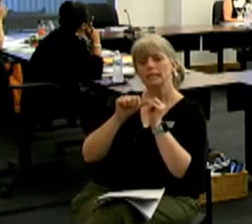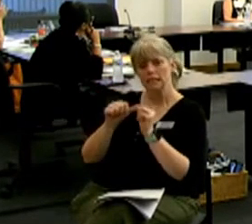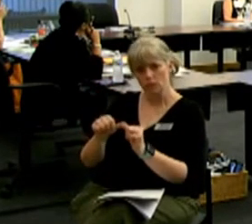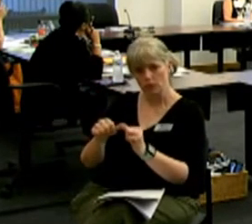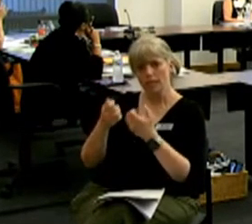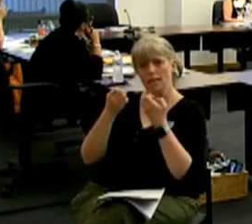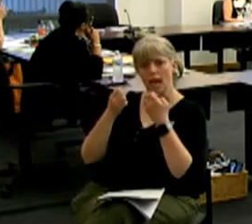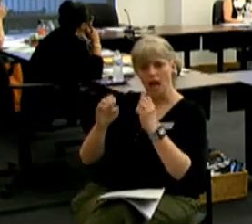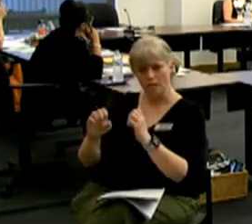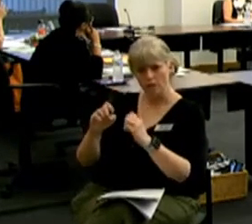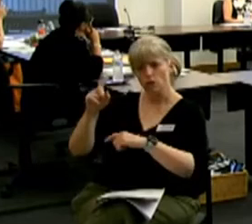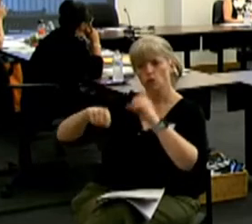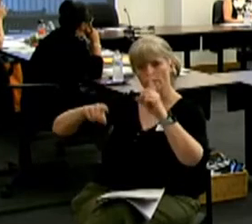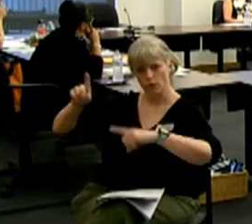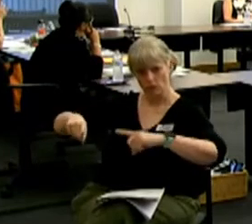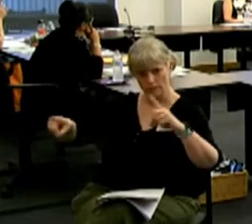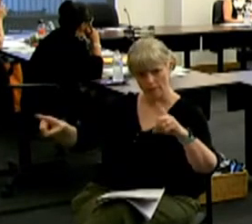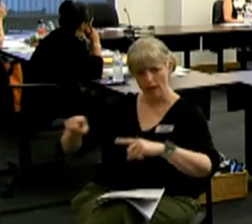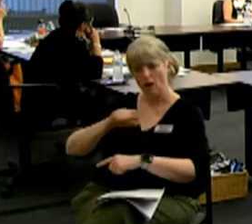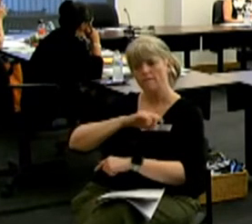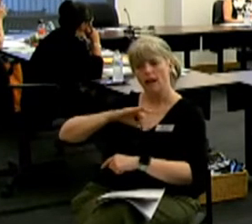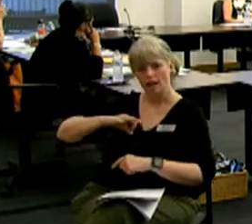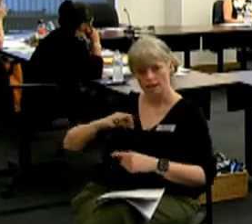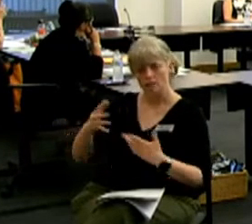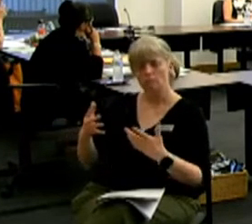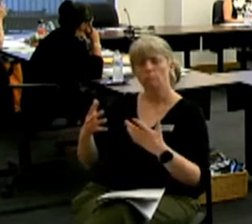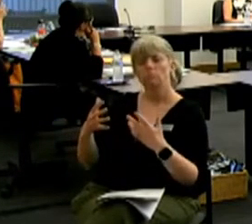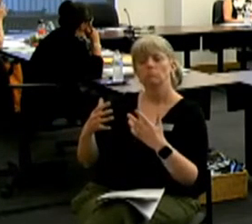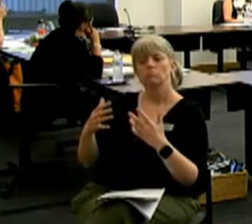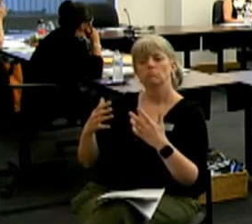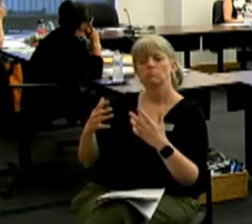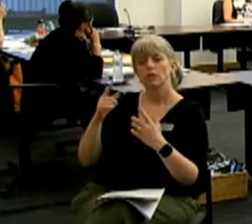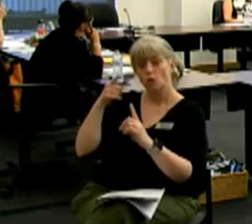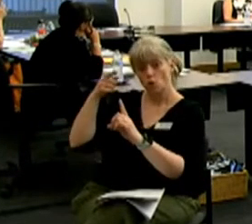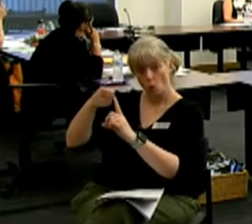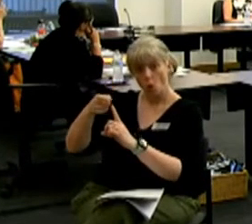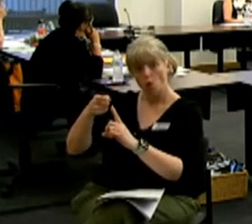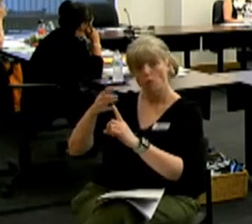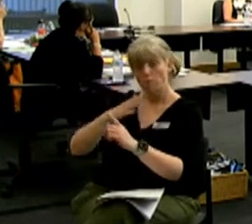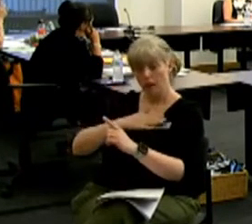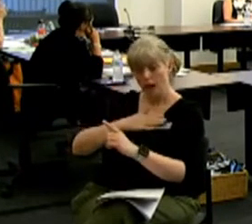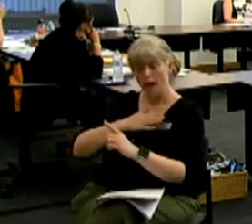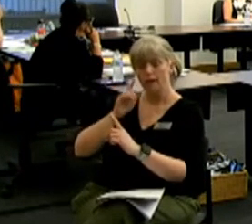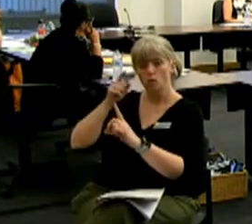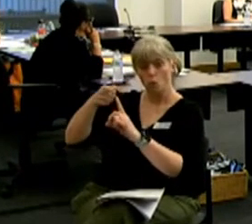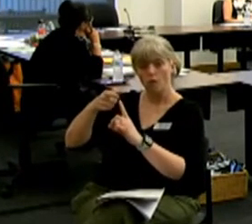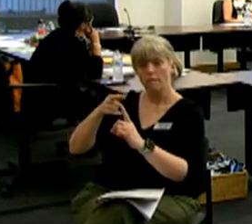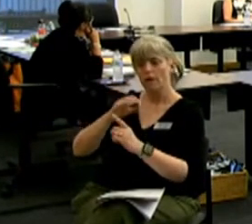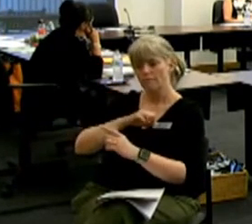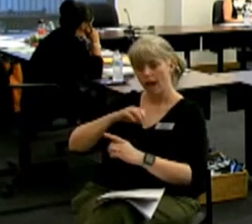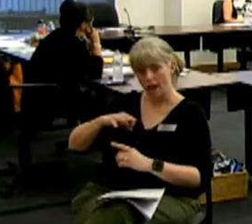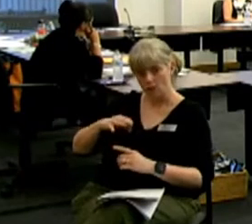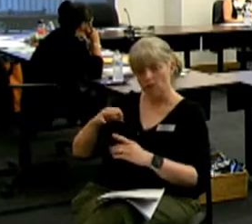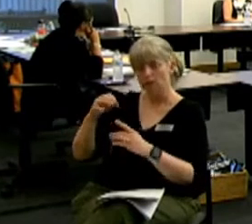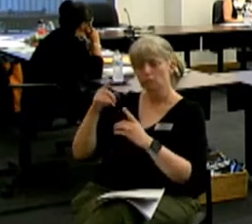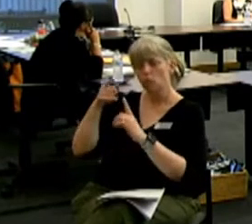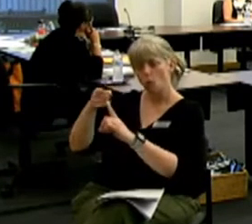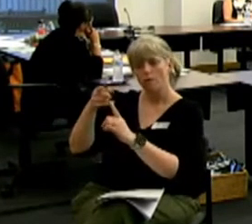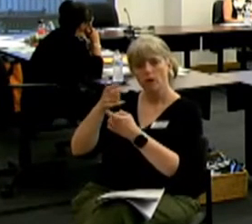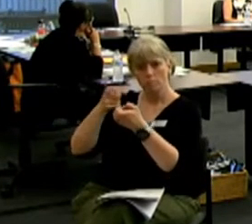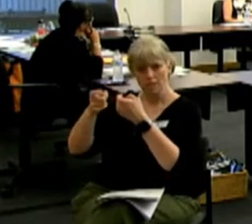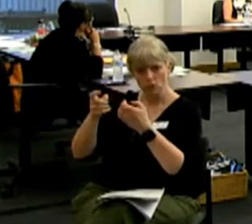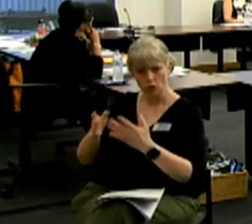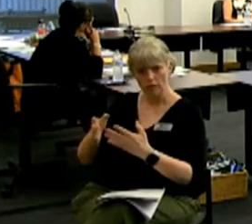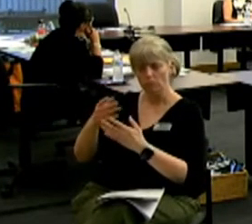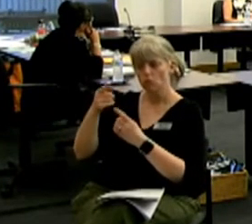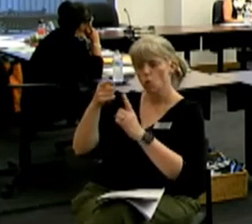continuing the effort to diversify our faculty. That is a goal of mine, it's a goal of our faculty, it's a goal of our administration,